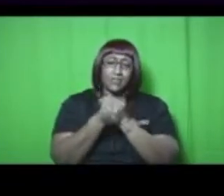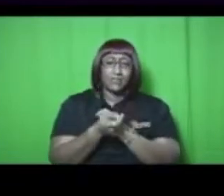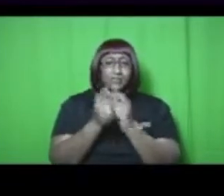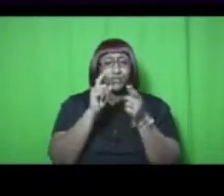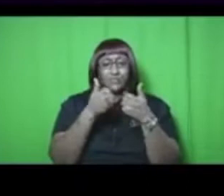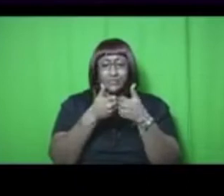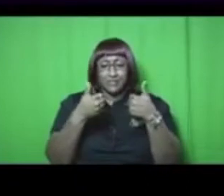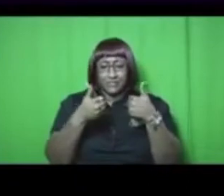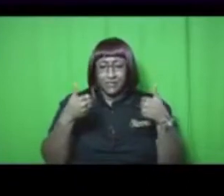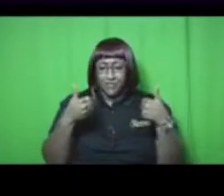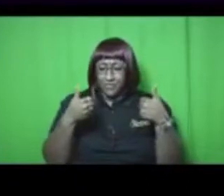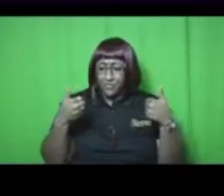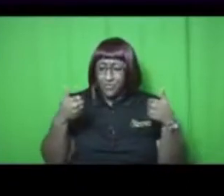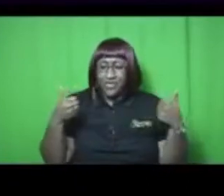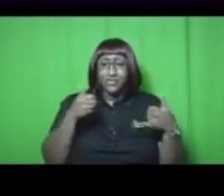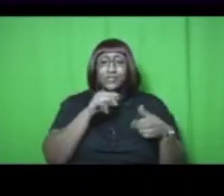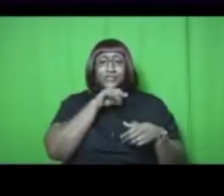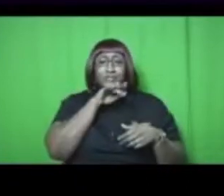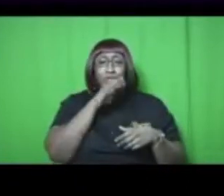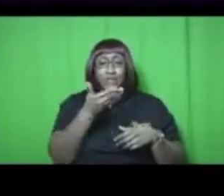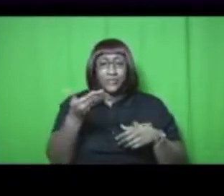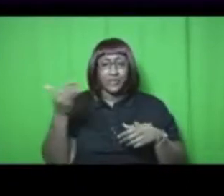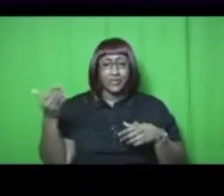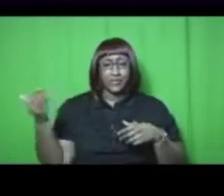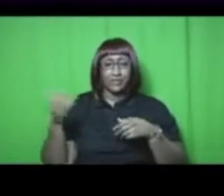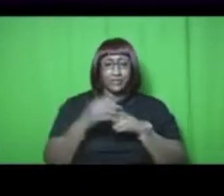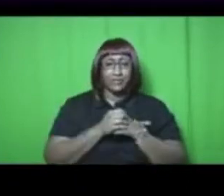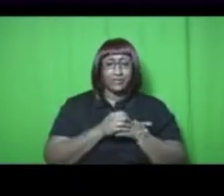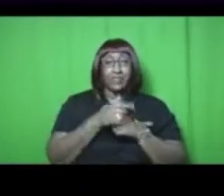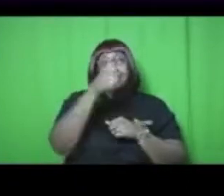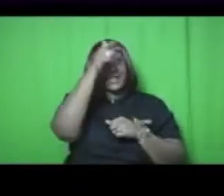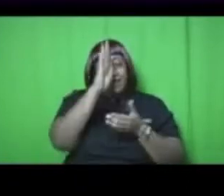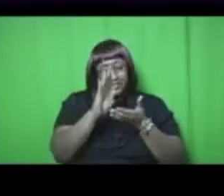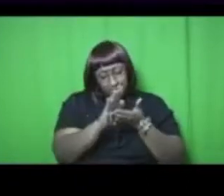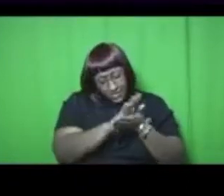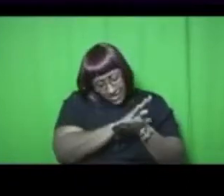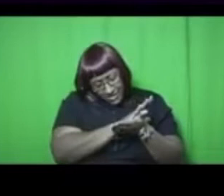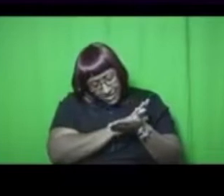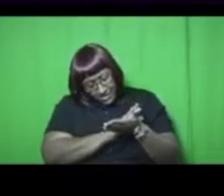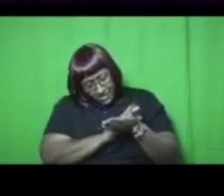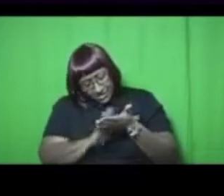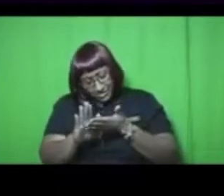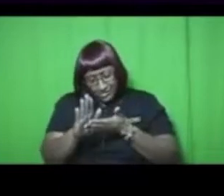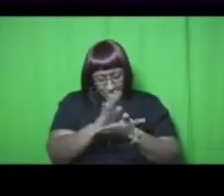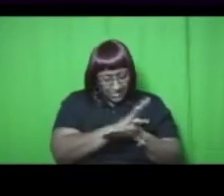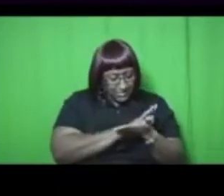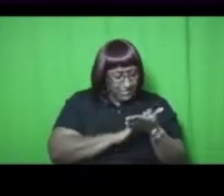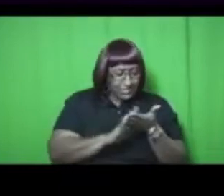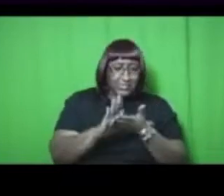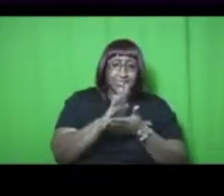it separates the impurities. And he detoxes us. You